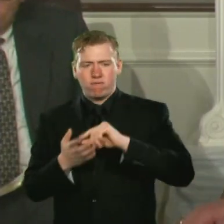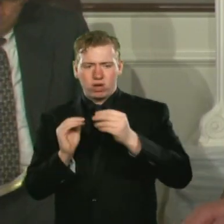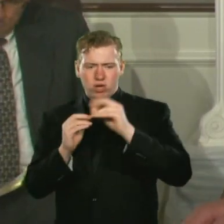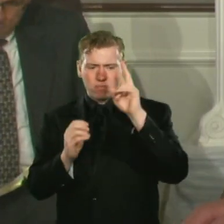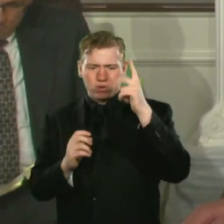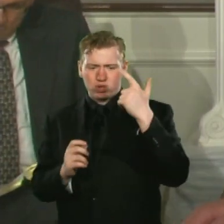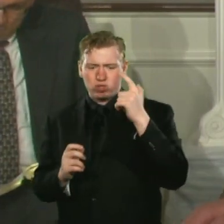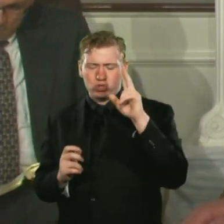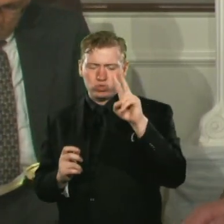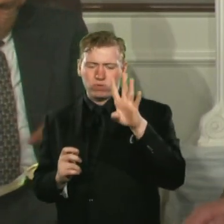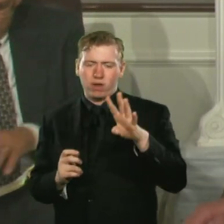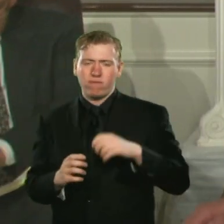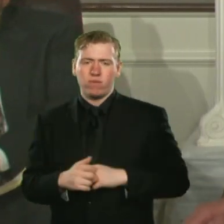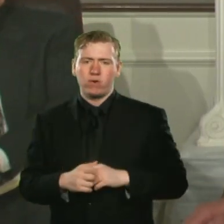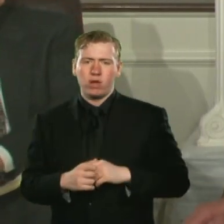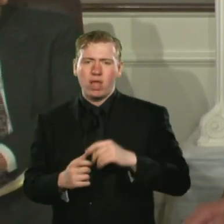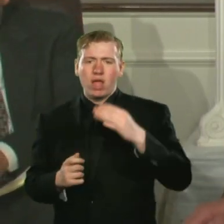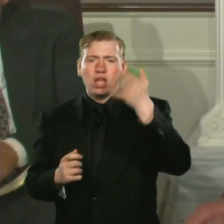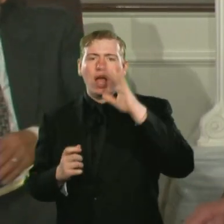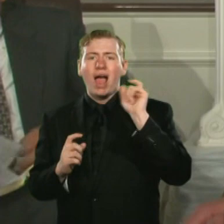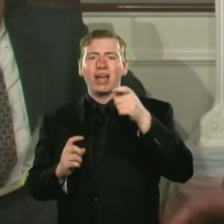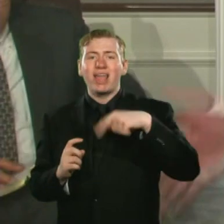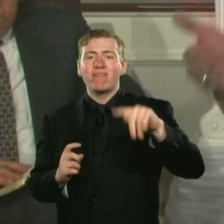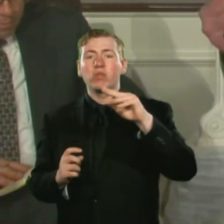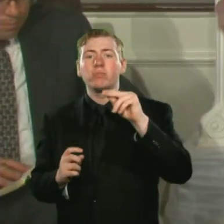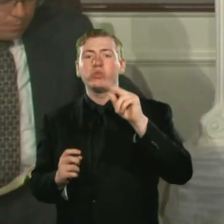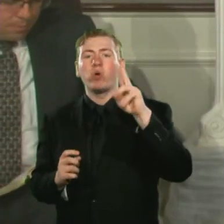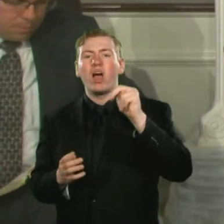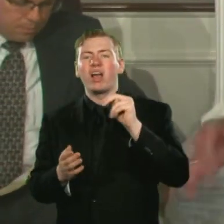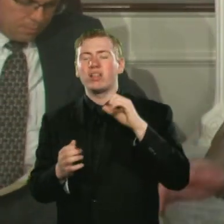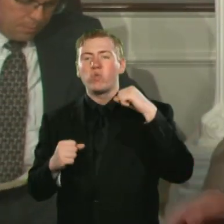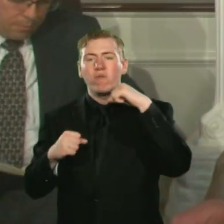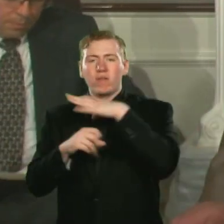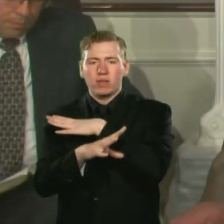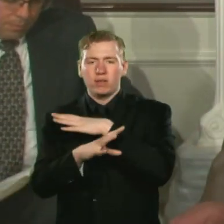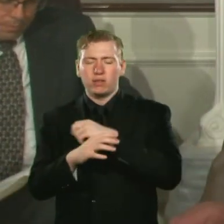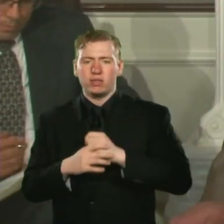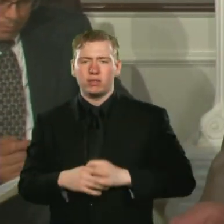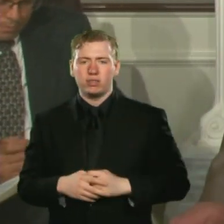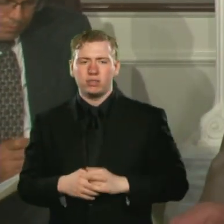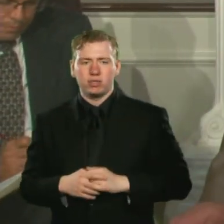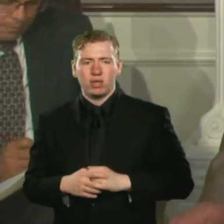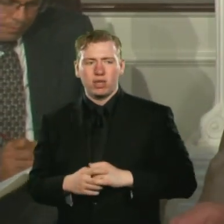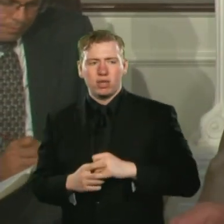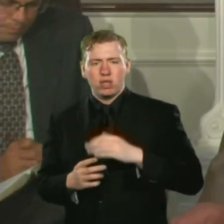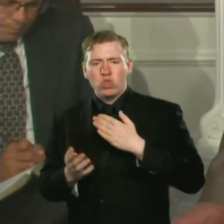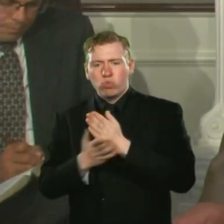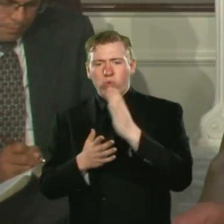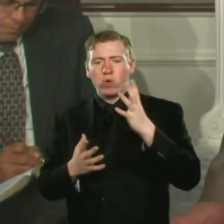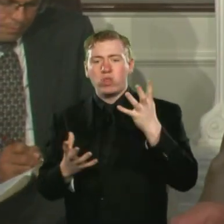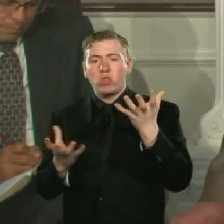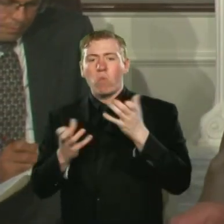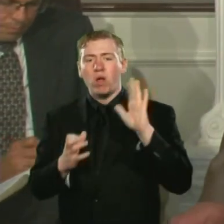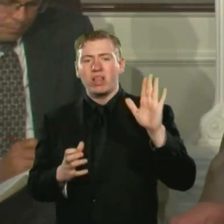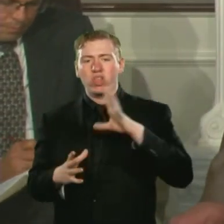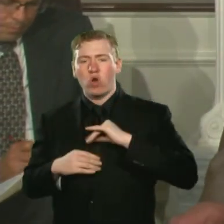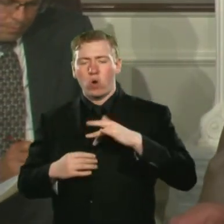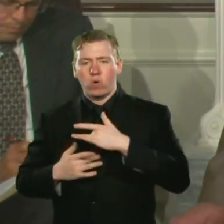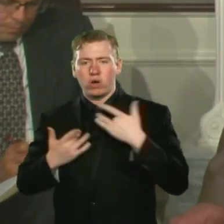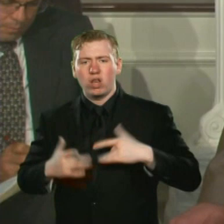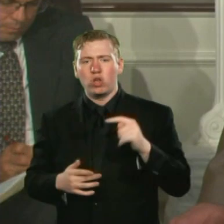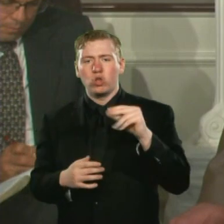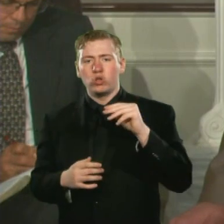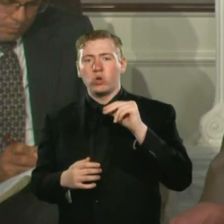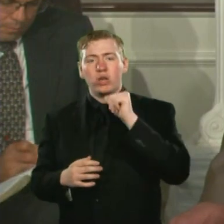God also gave them up to uncleanness. After that," here's the digression, "through the lust of their own hearts, to dishonor